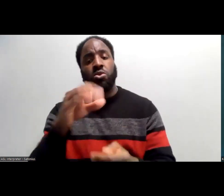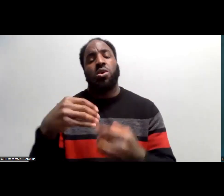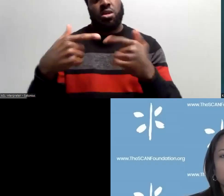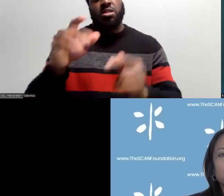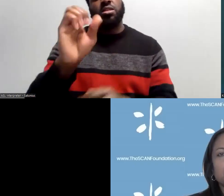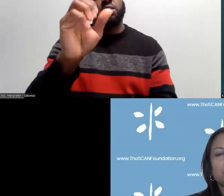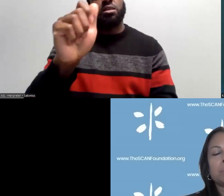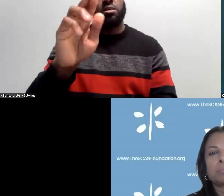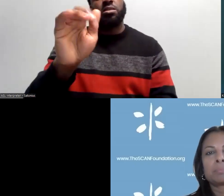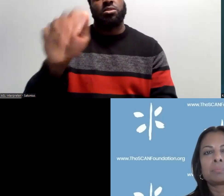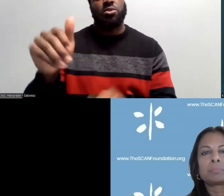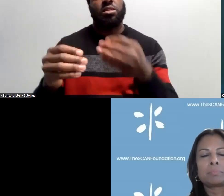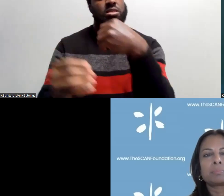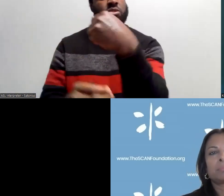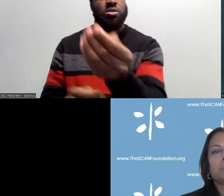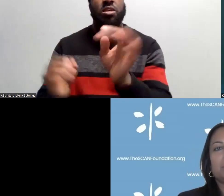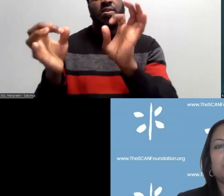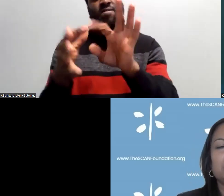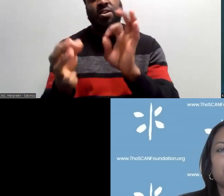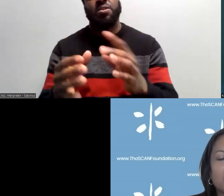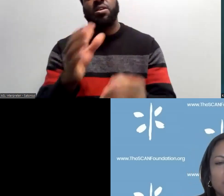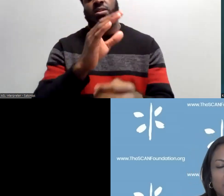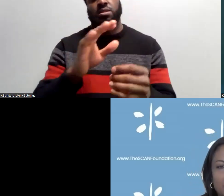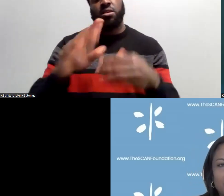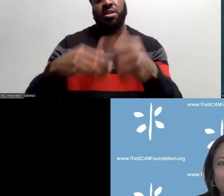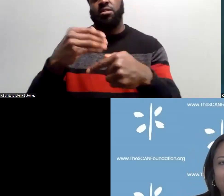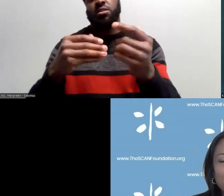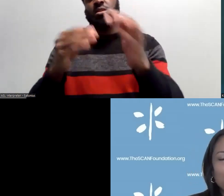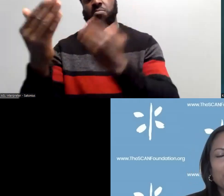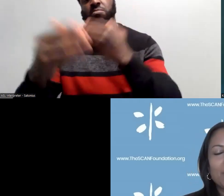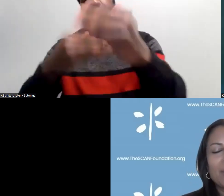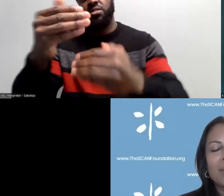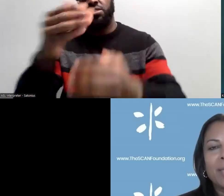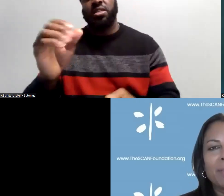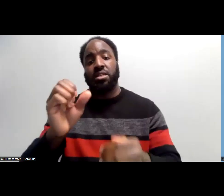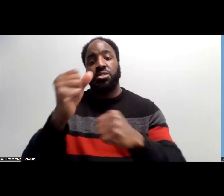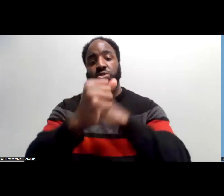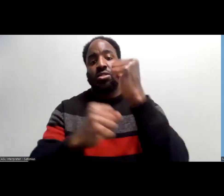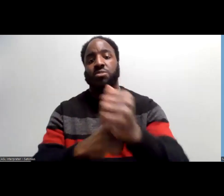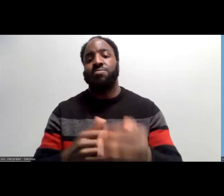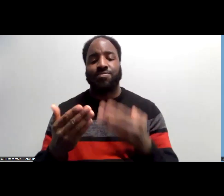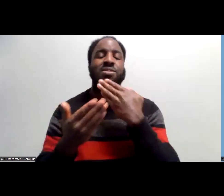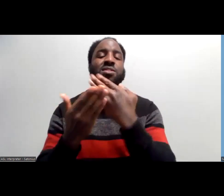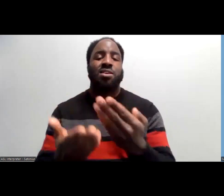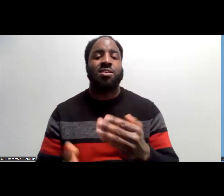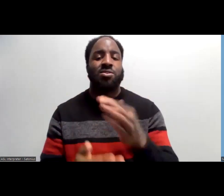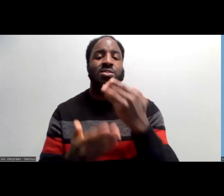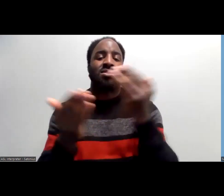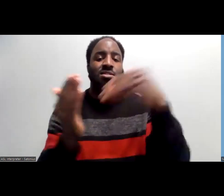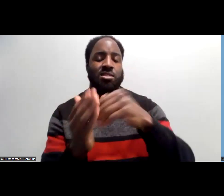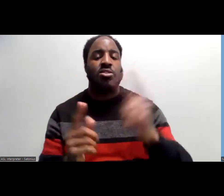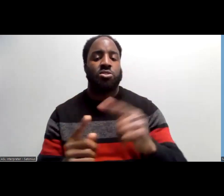of feedback on process and structure. Great, thank you, Kevin, and thanks again